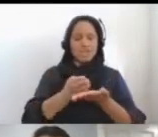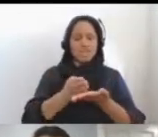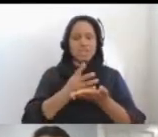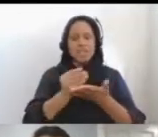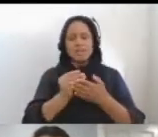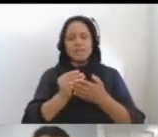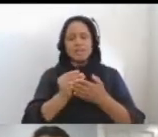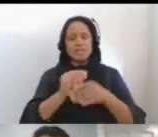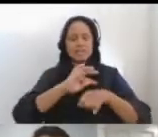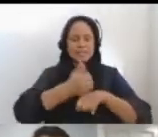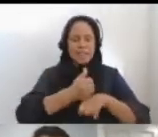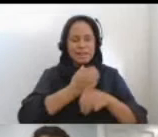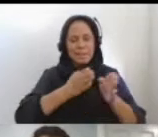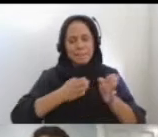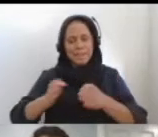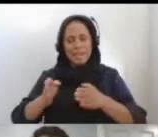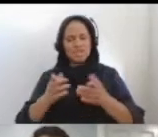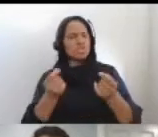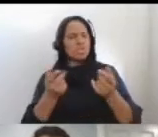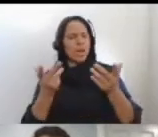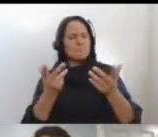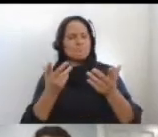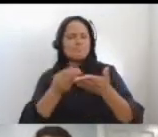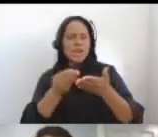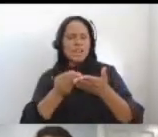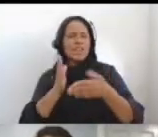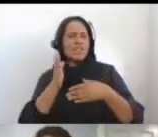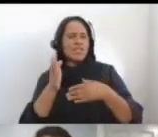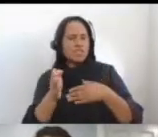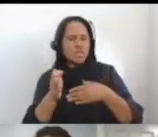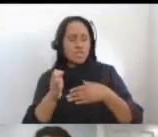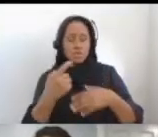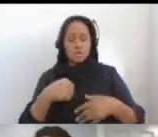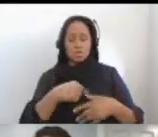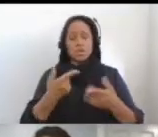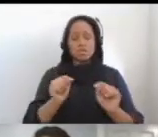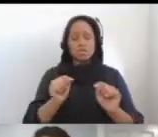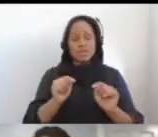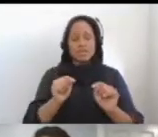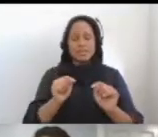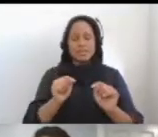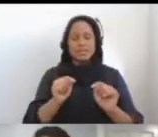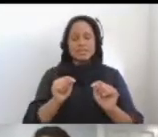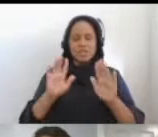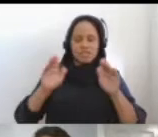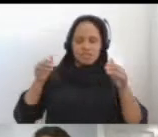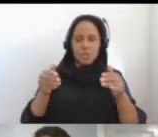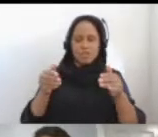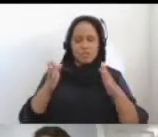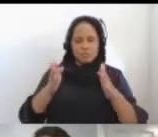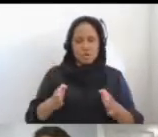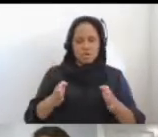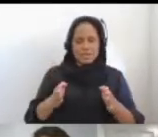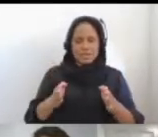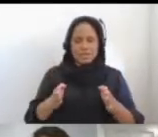the participants going to do with their money, we're going to really try and make it revolve around the person and not